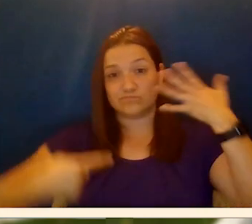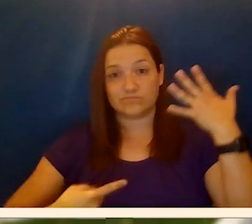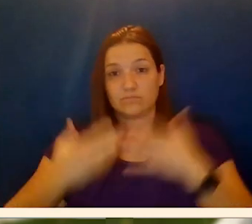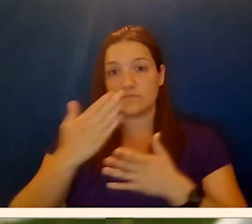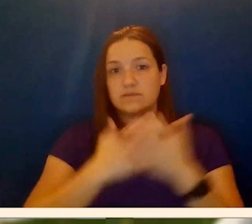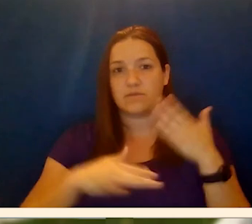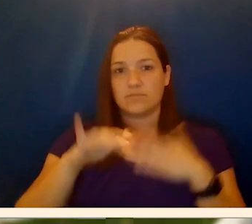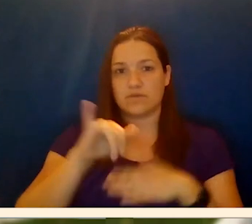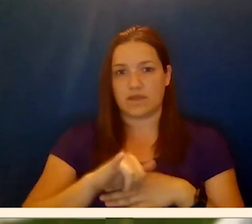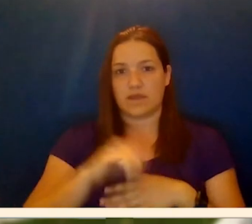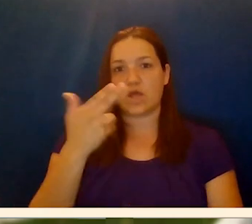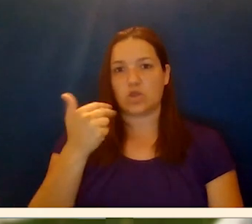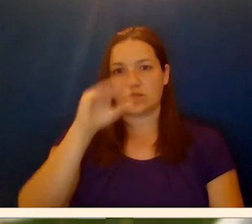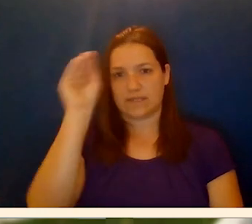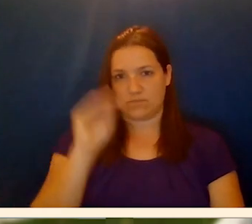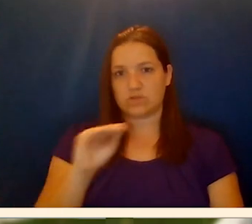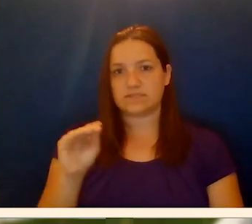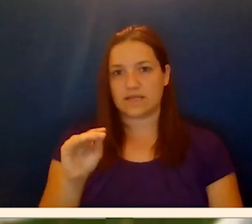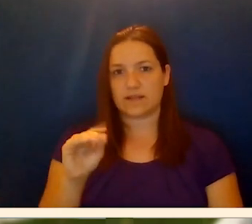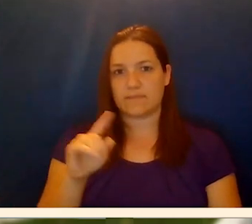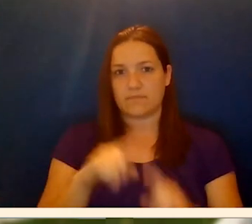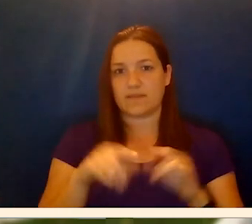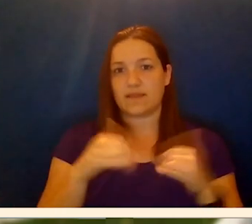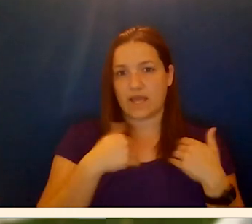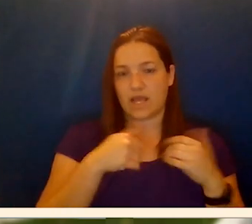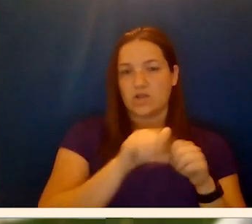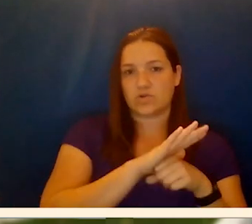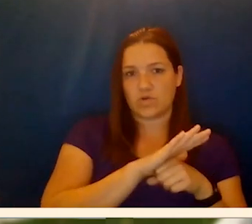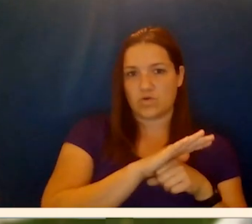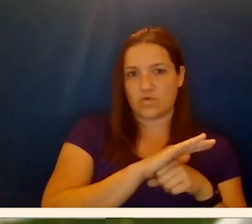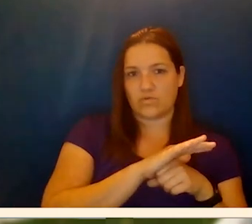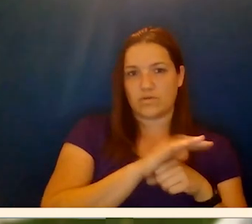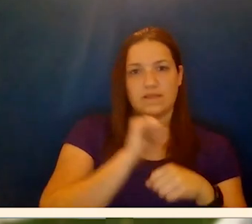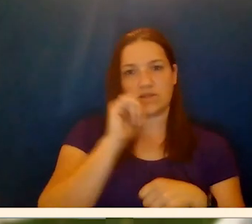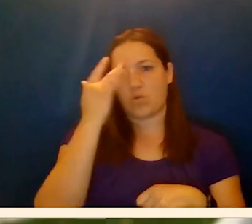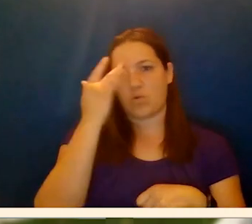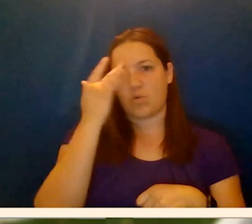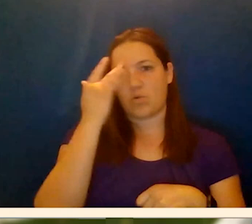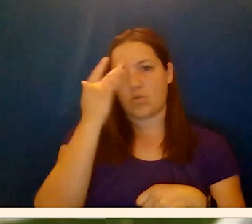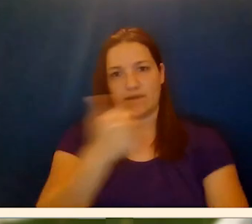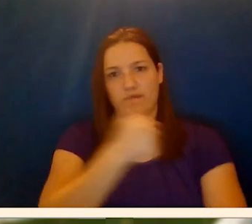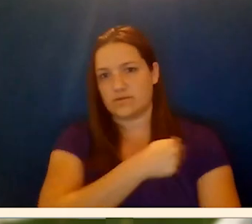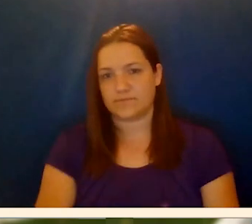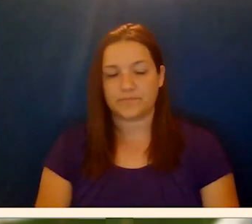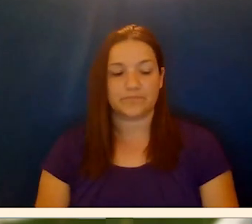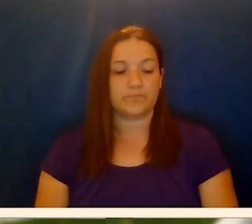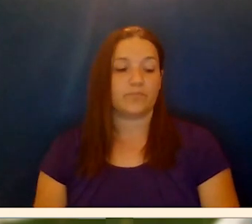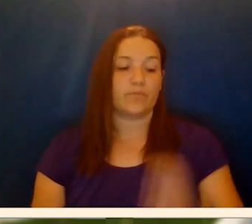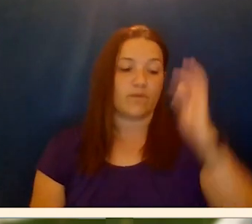have COVID, that's not why they're in the hospital. But I would imagine there's some